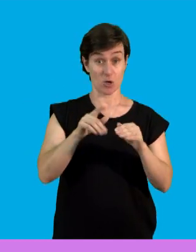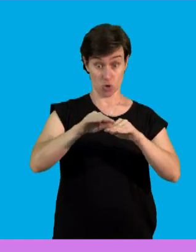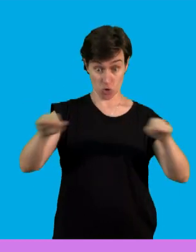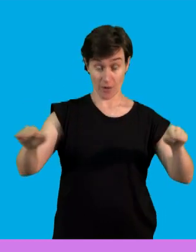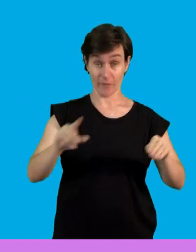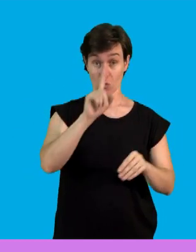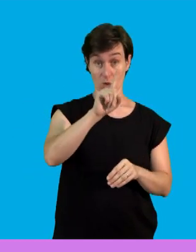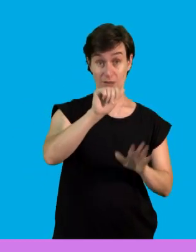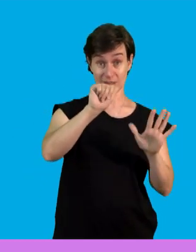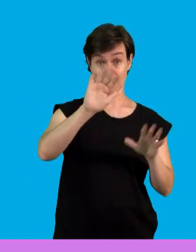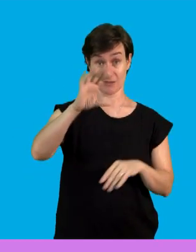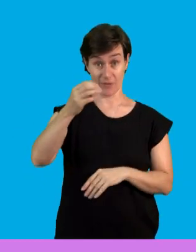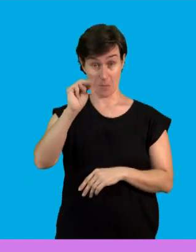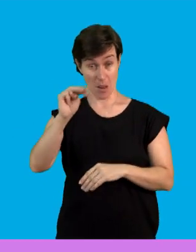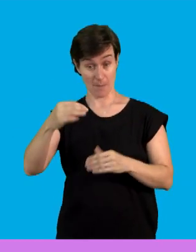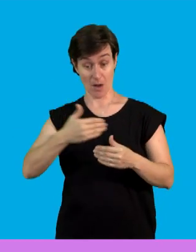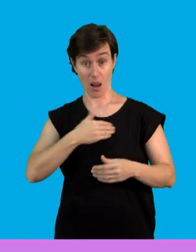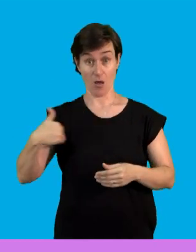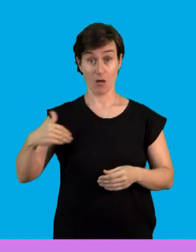A shelf is